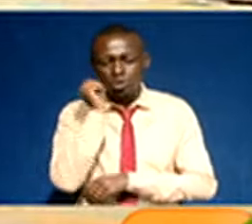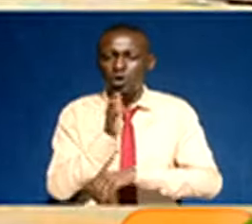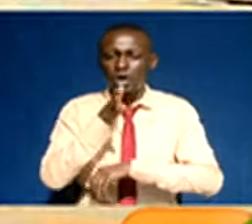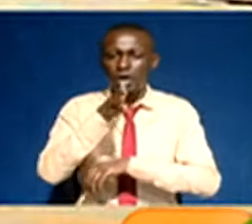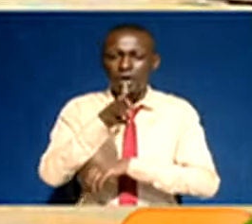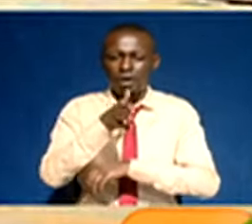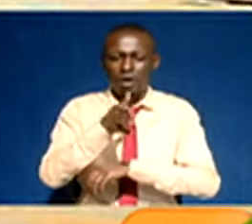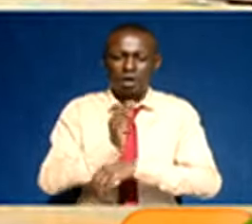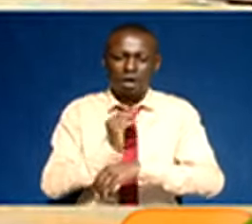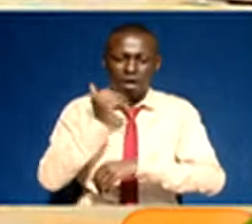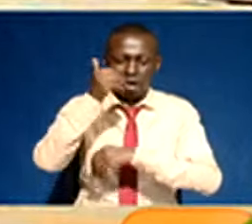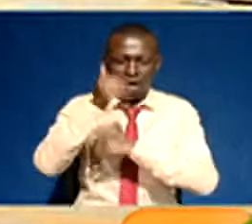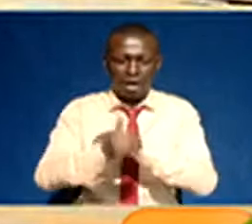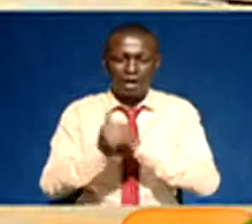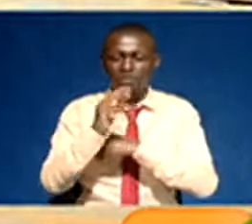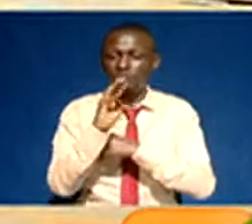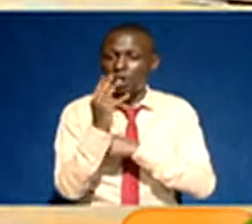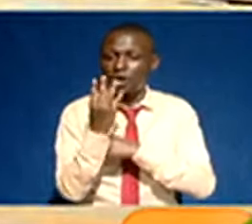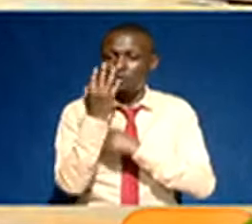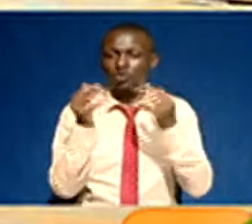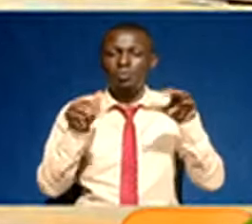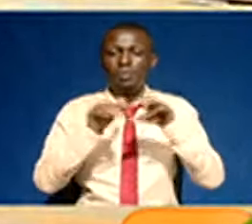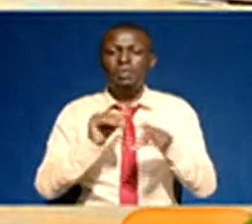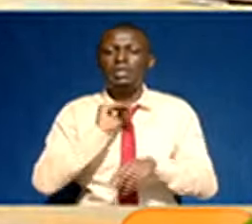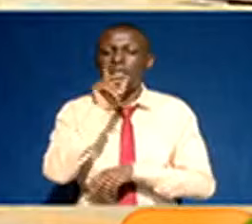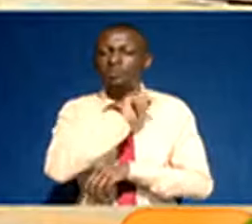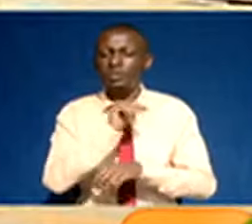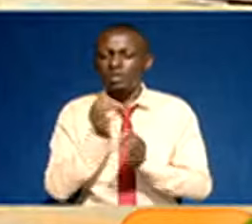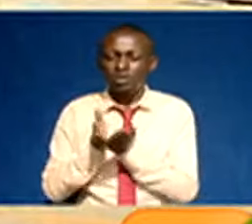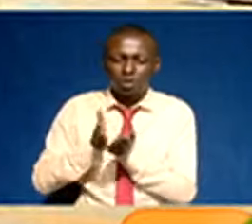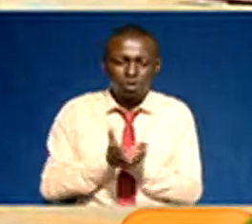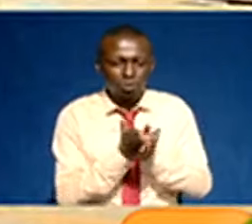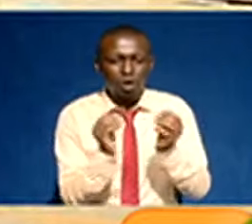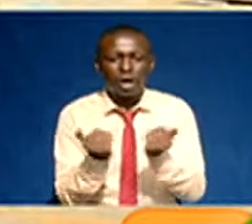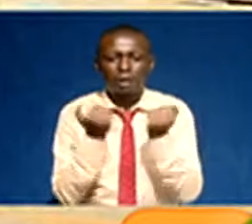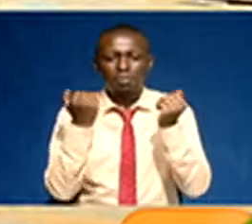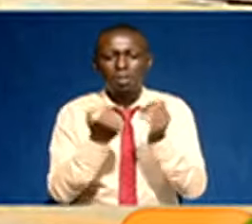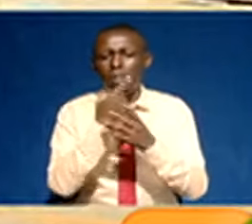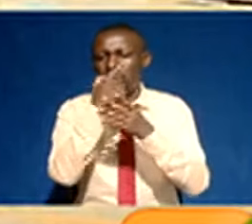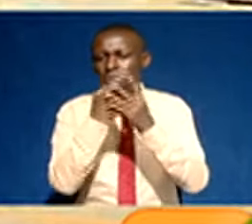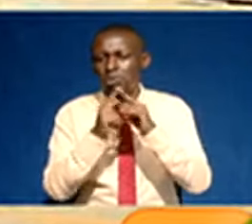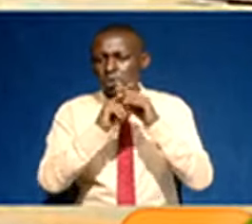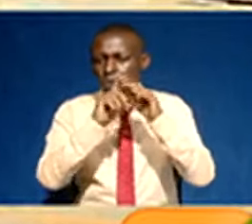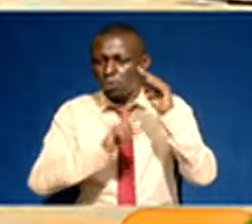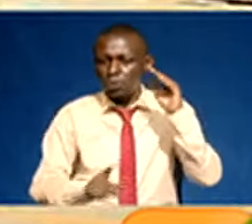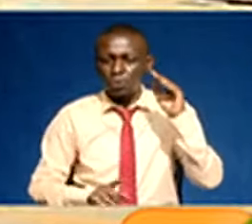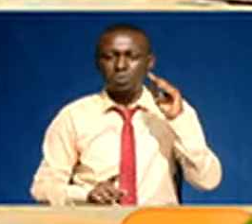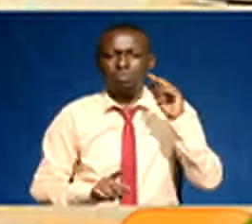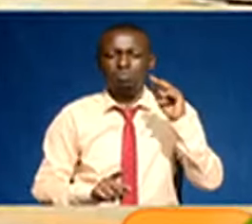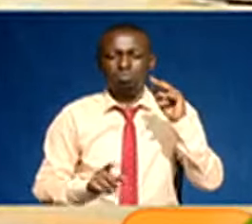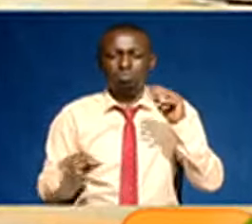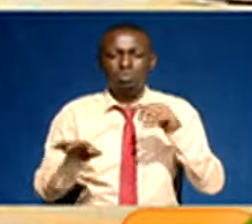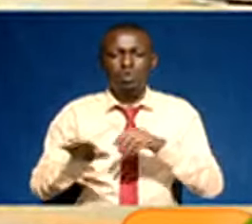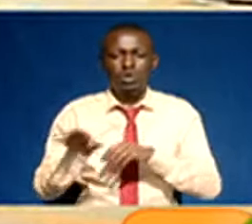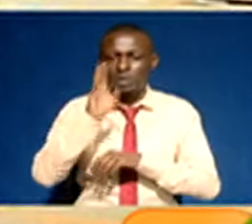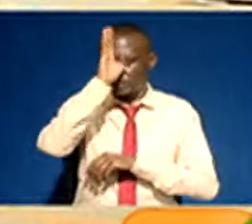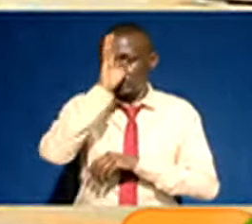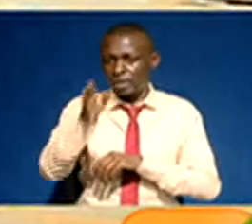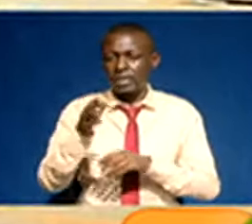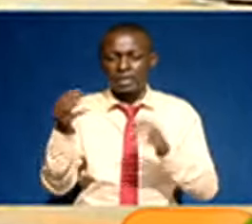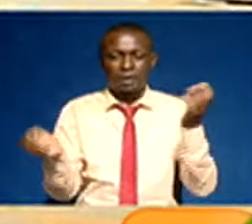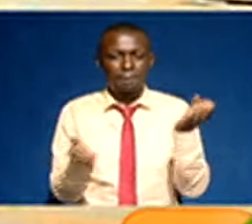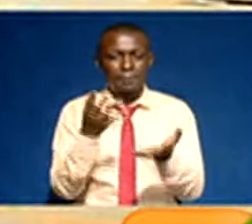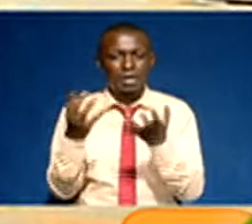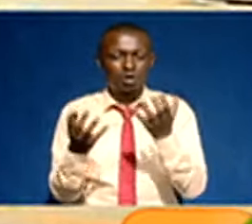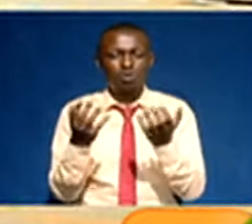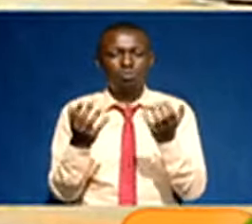family members died when a boat they were in capsized in Kokwa Island in Baringo. On Sunday, the remains of the four, three